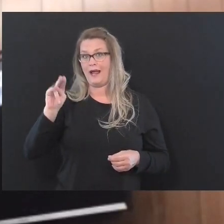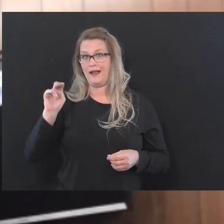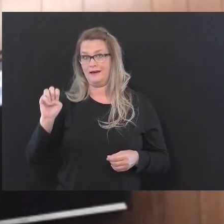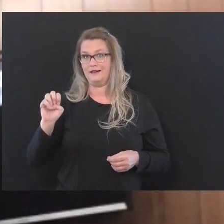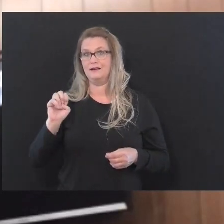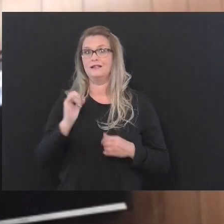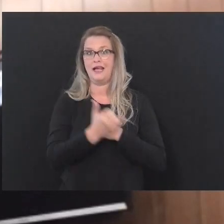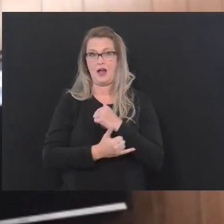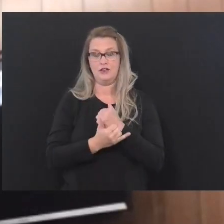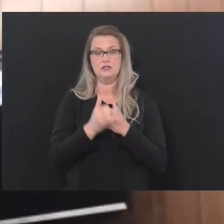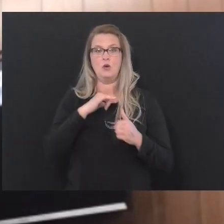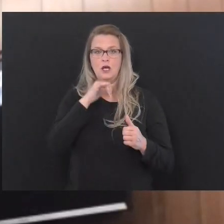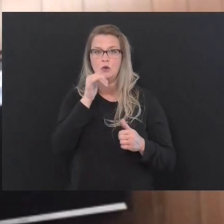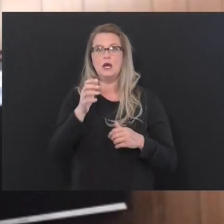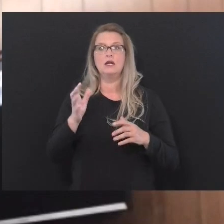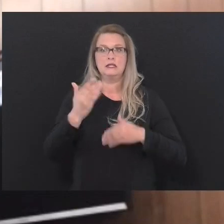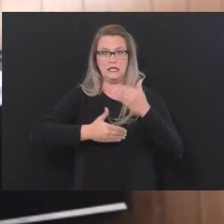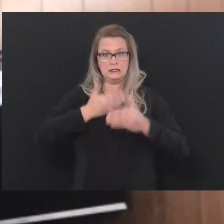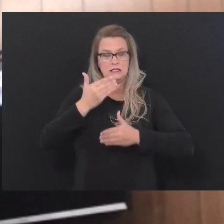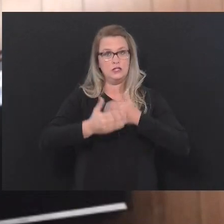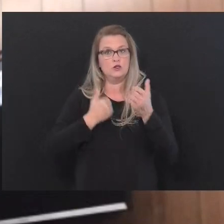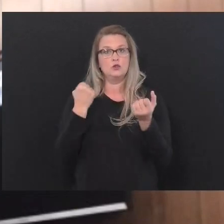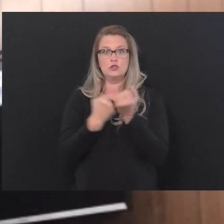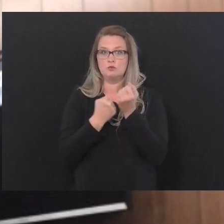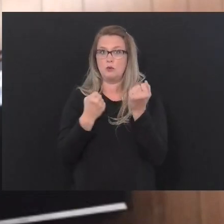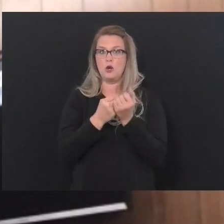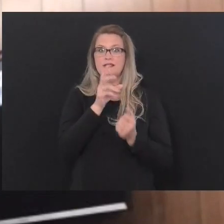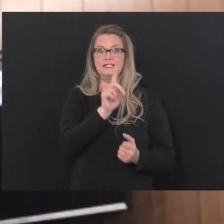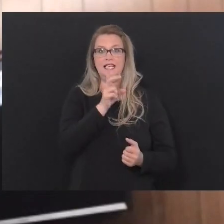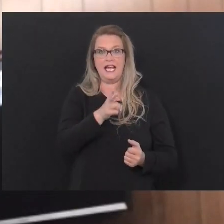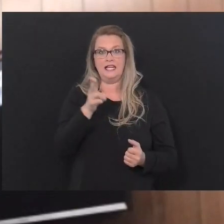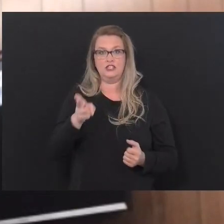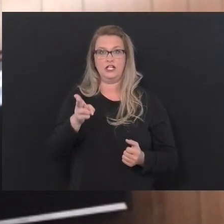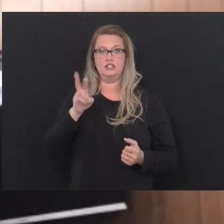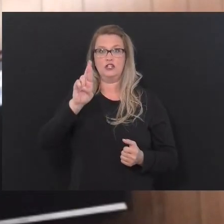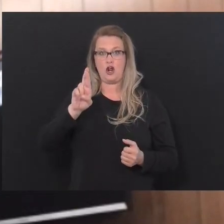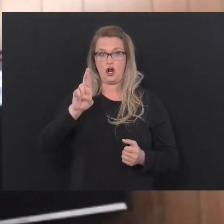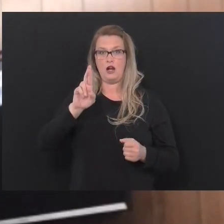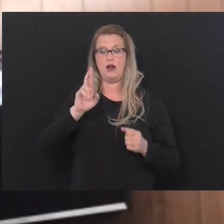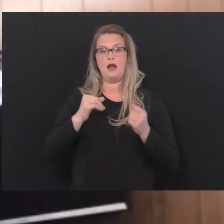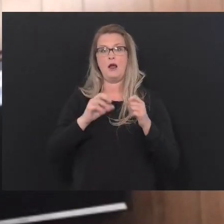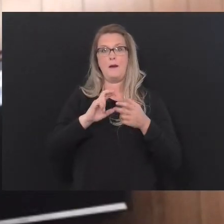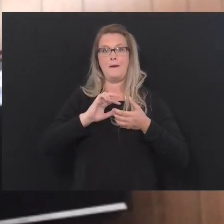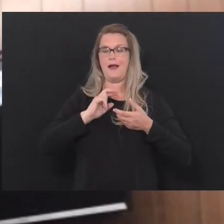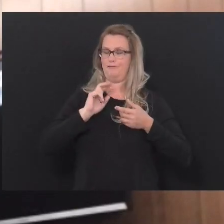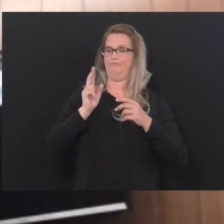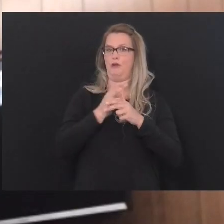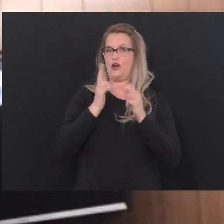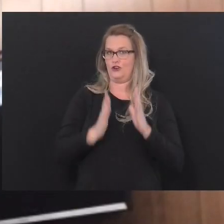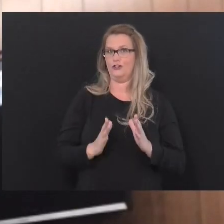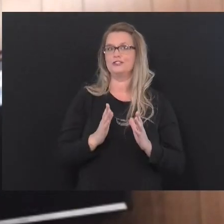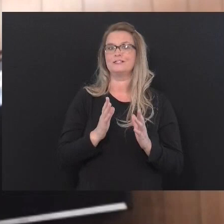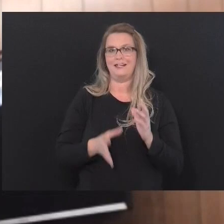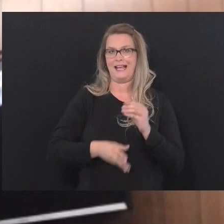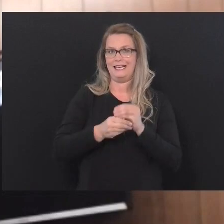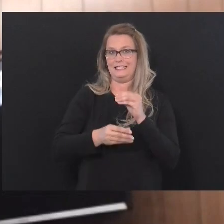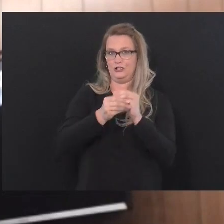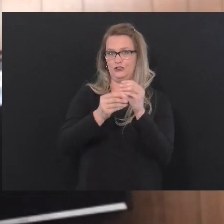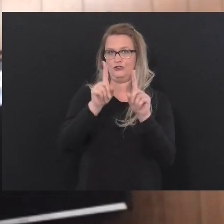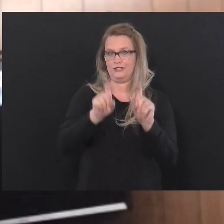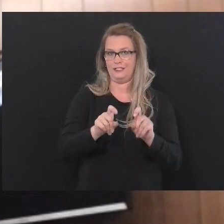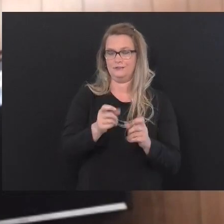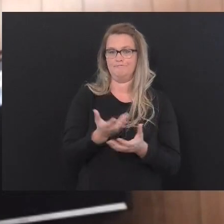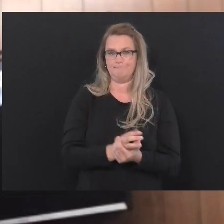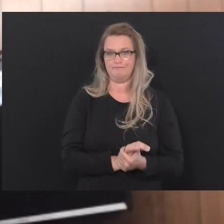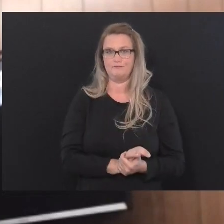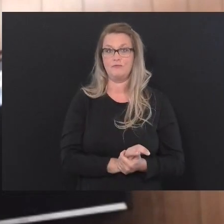to support our DHHR partners and our local health partners in testing. In addition, over the past